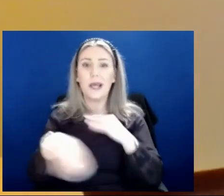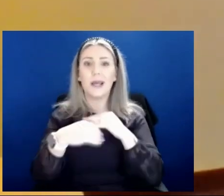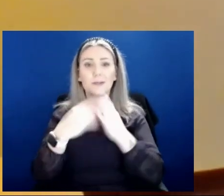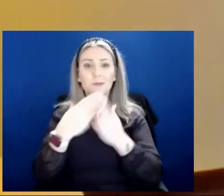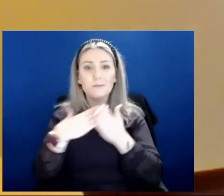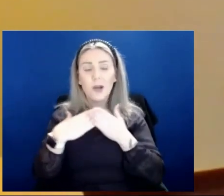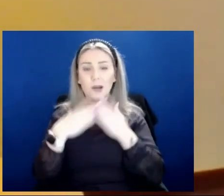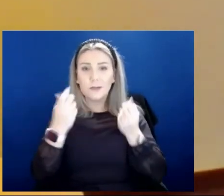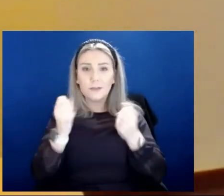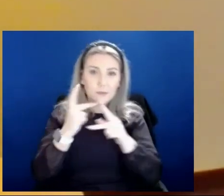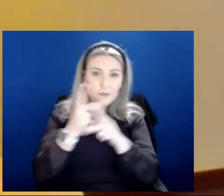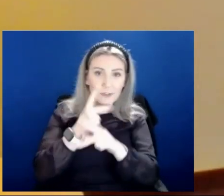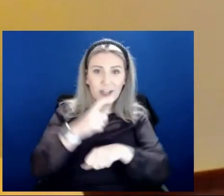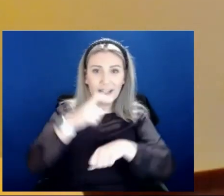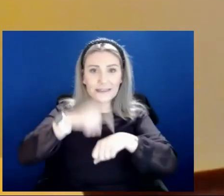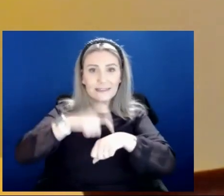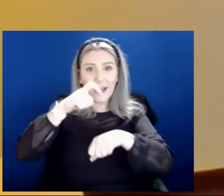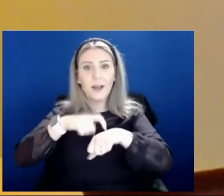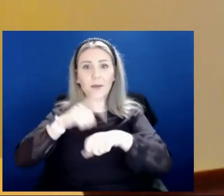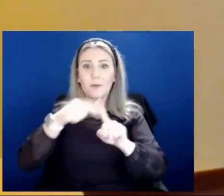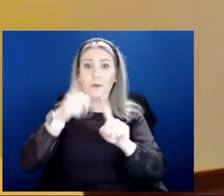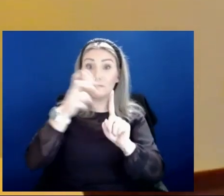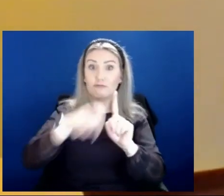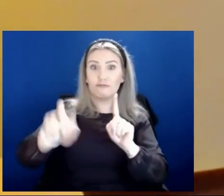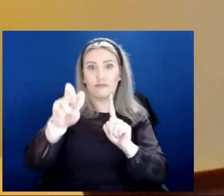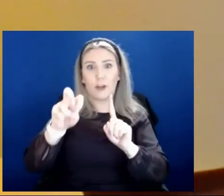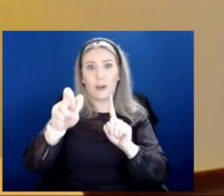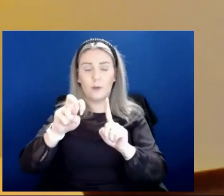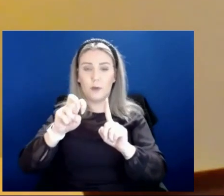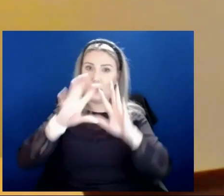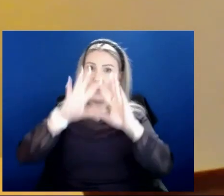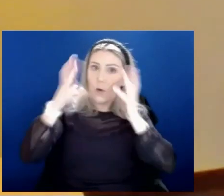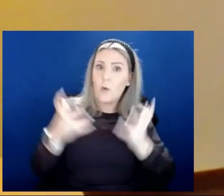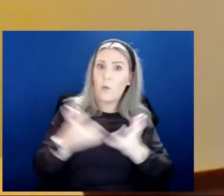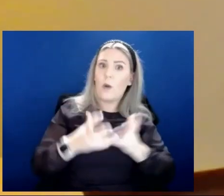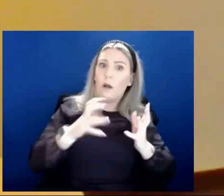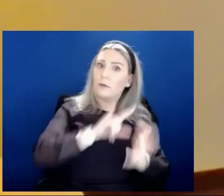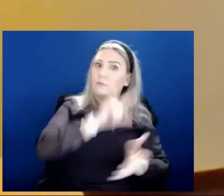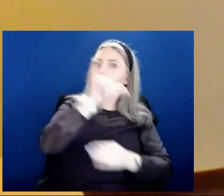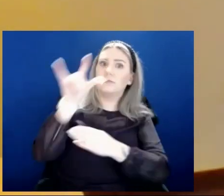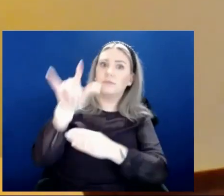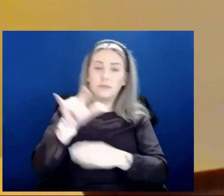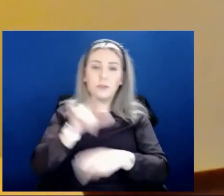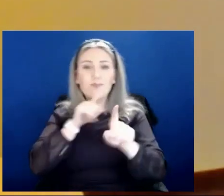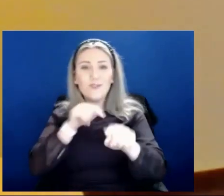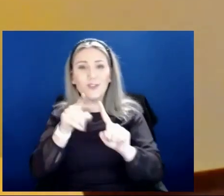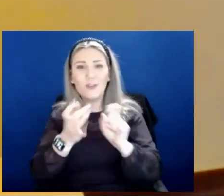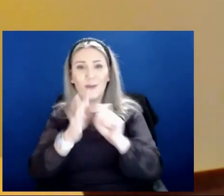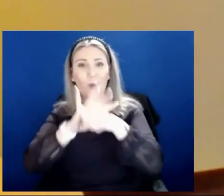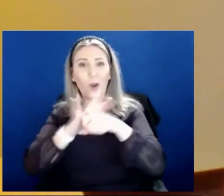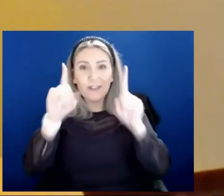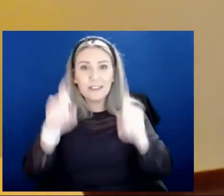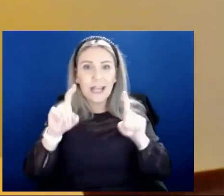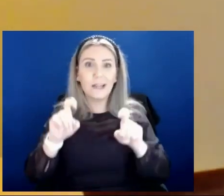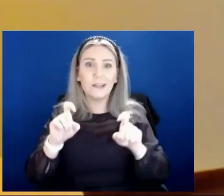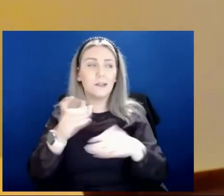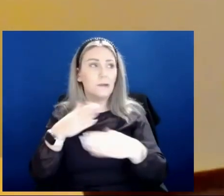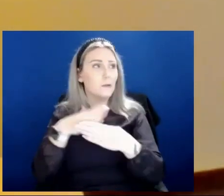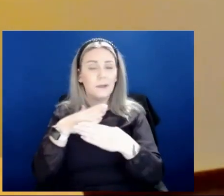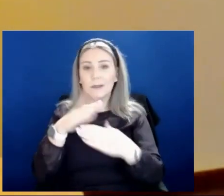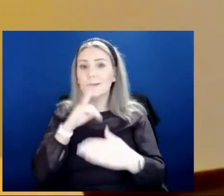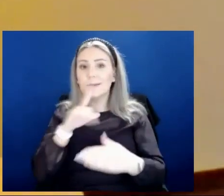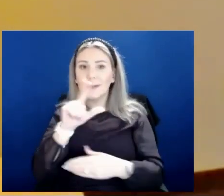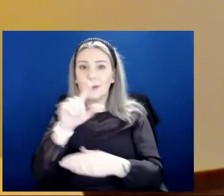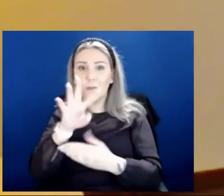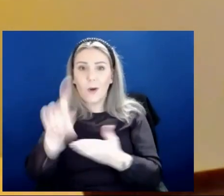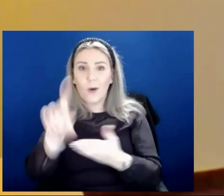figure out the timing when you're traveling halfway across the world and you have to have a result from a COVID test within 24 hours of arrival. You're like, where am I going to